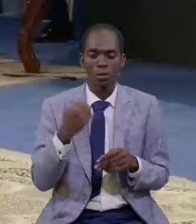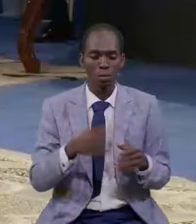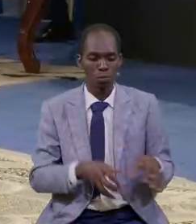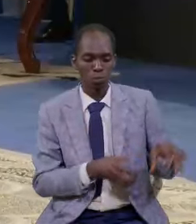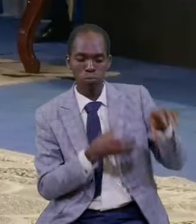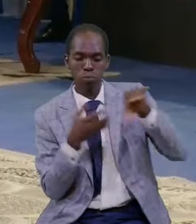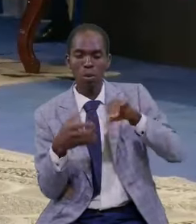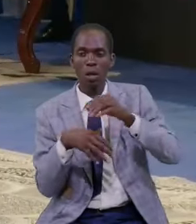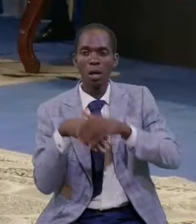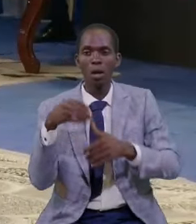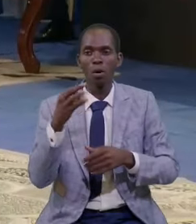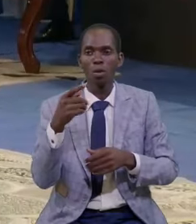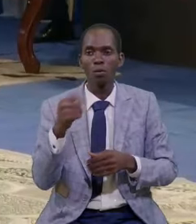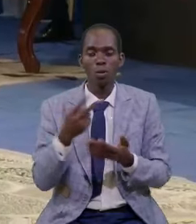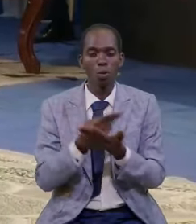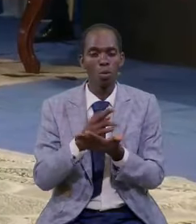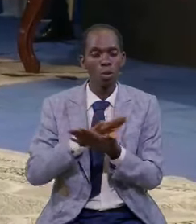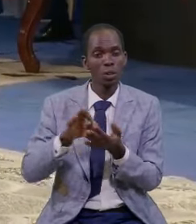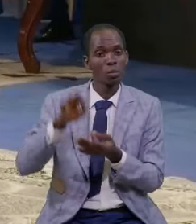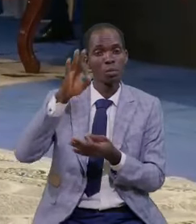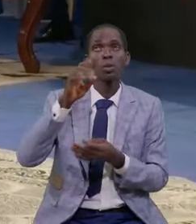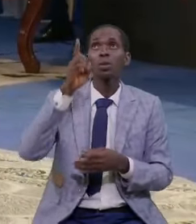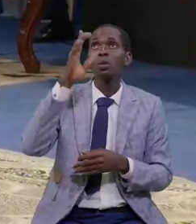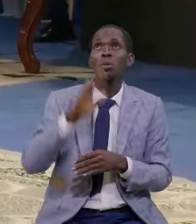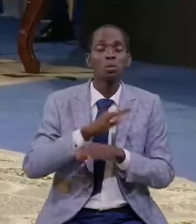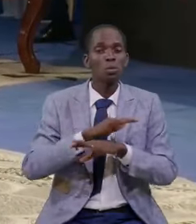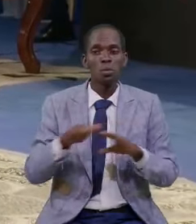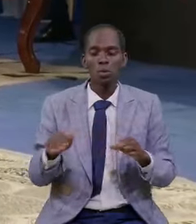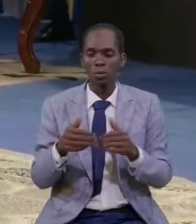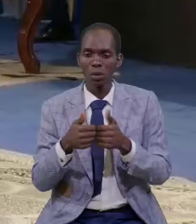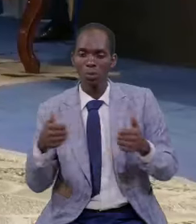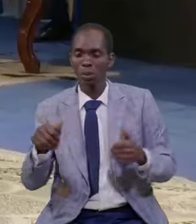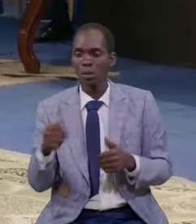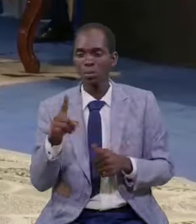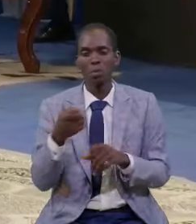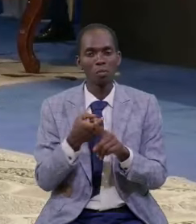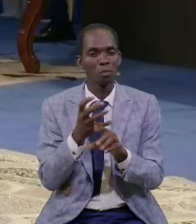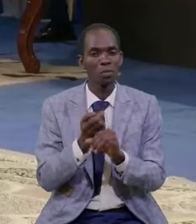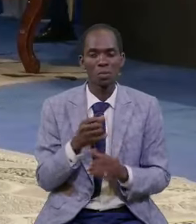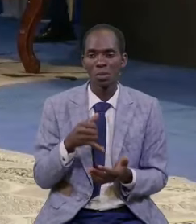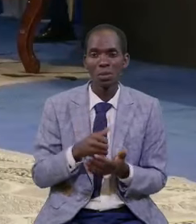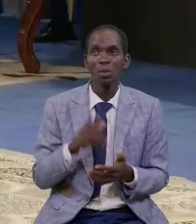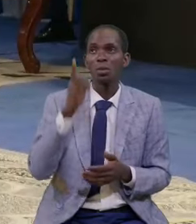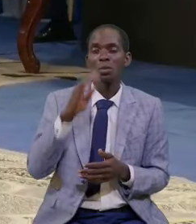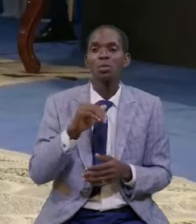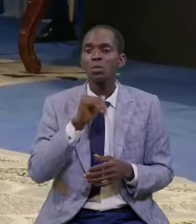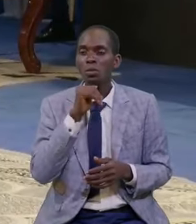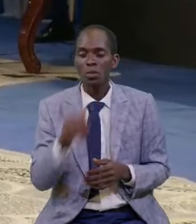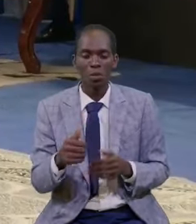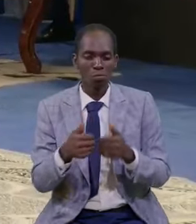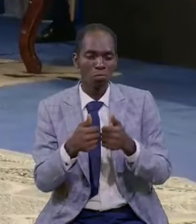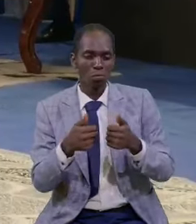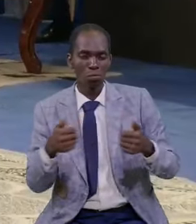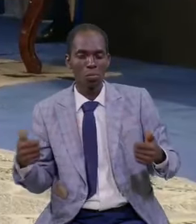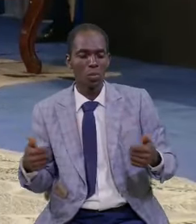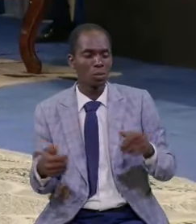Spirit. God does not make any exception. God does not differentiate, distinguish from A and